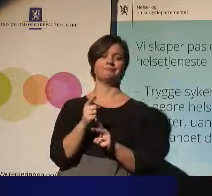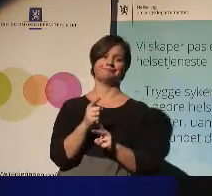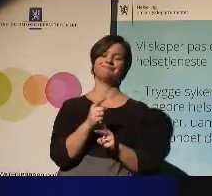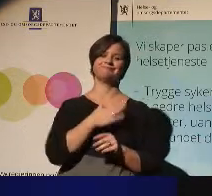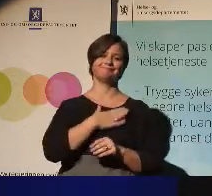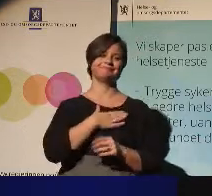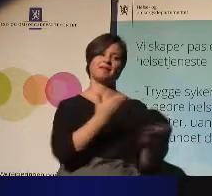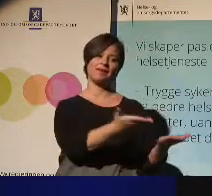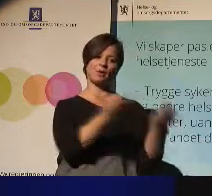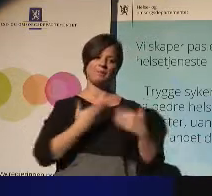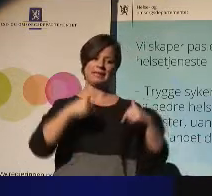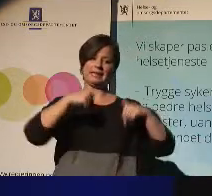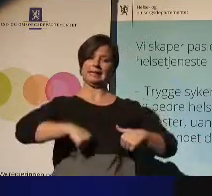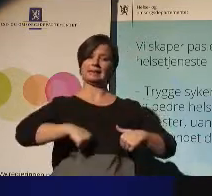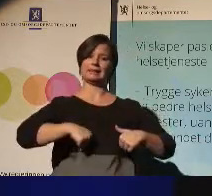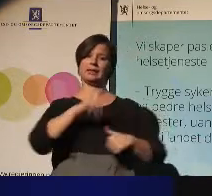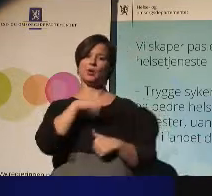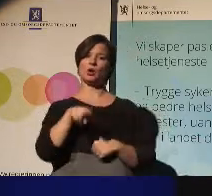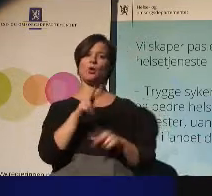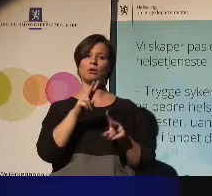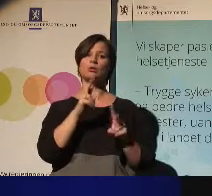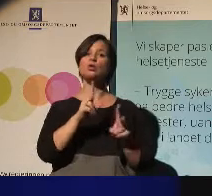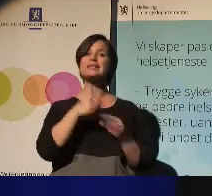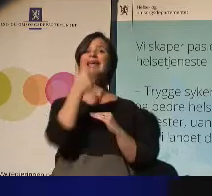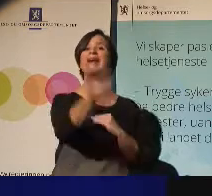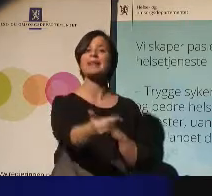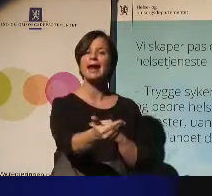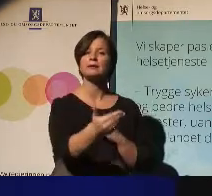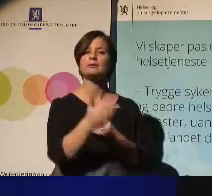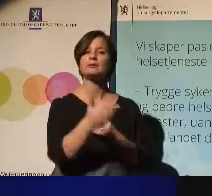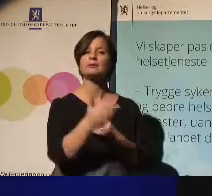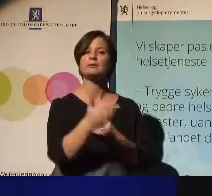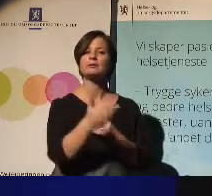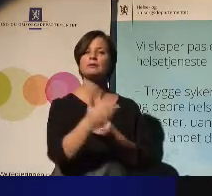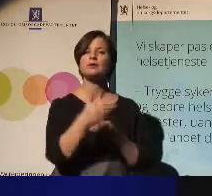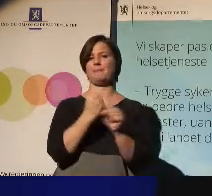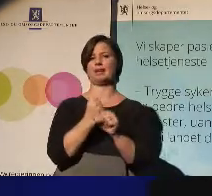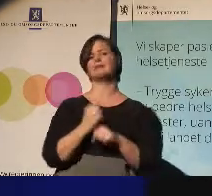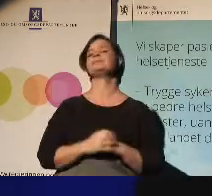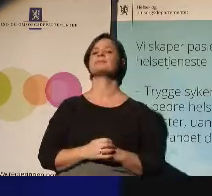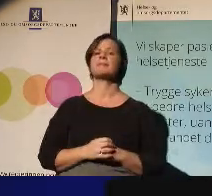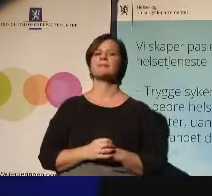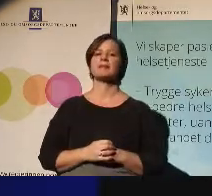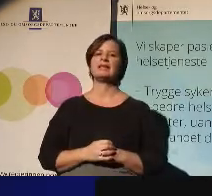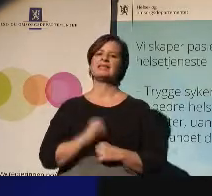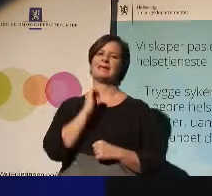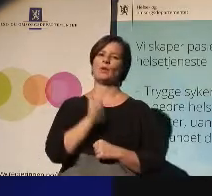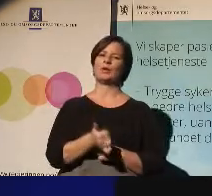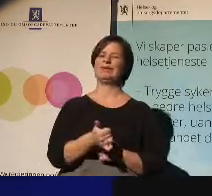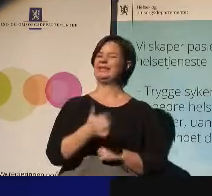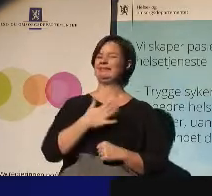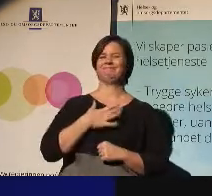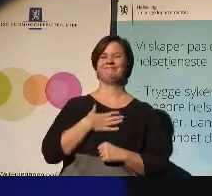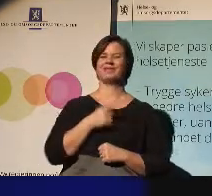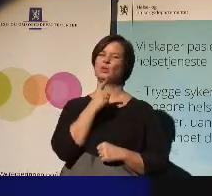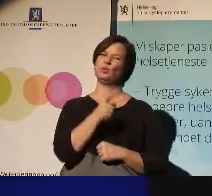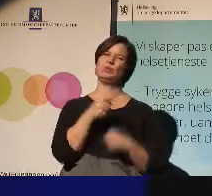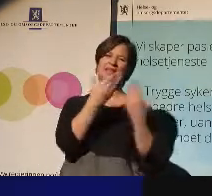Norway to continue to work here. Of course, we didn't like it very much when you showed Sven Kramer,